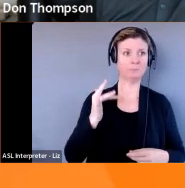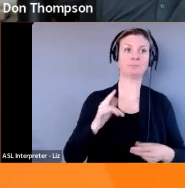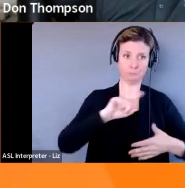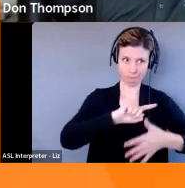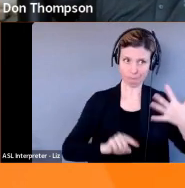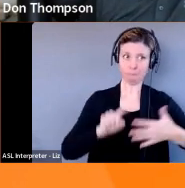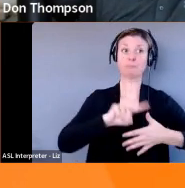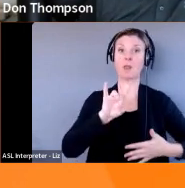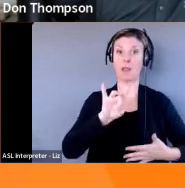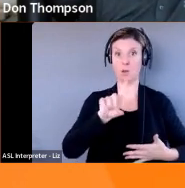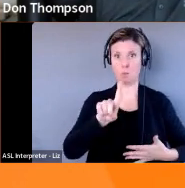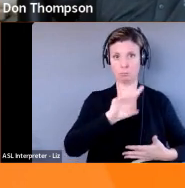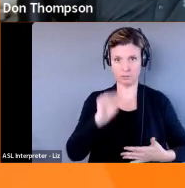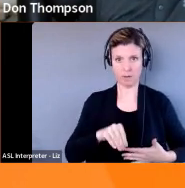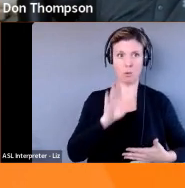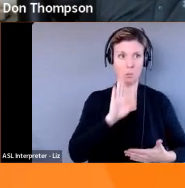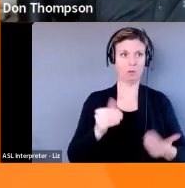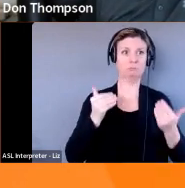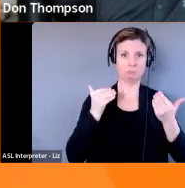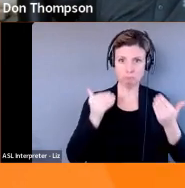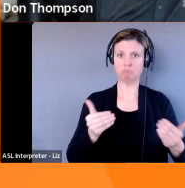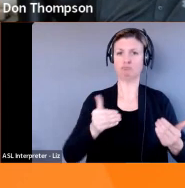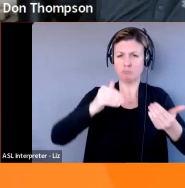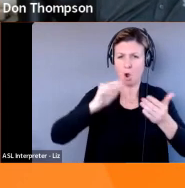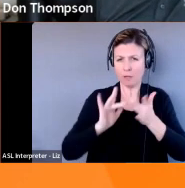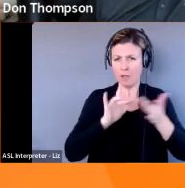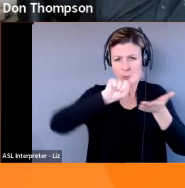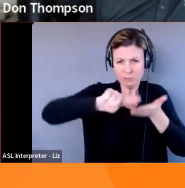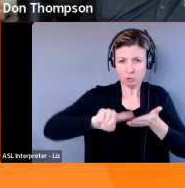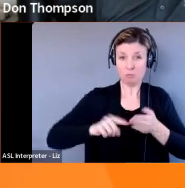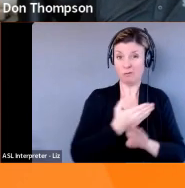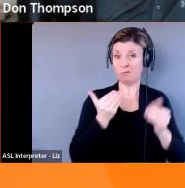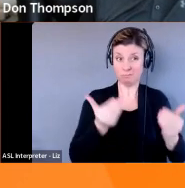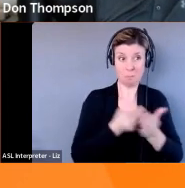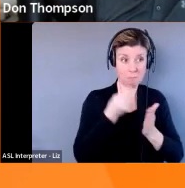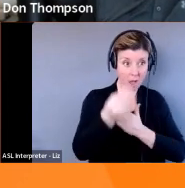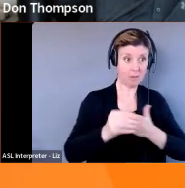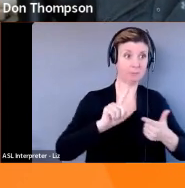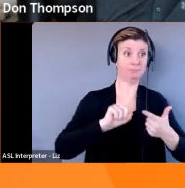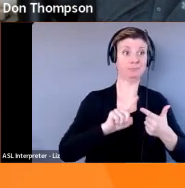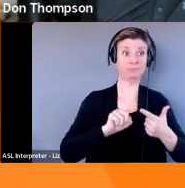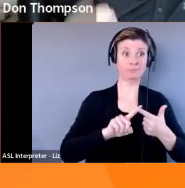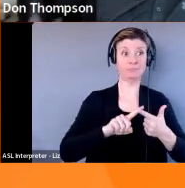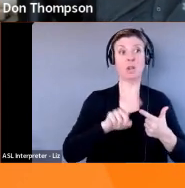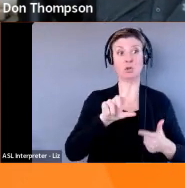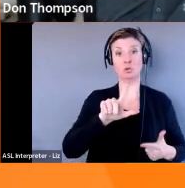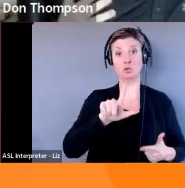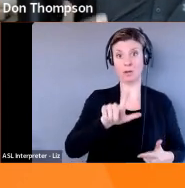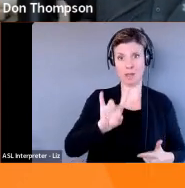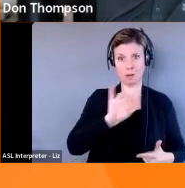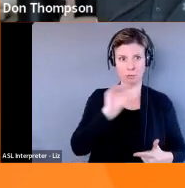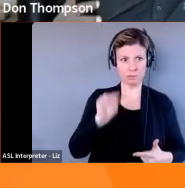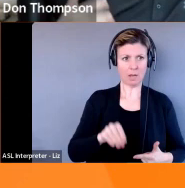shoppers are using mobile phones while in a physical store to look up discounts, compare prices, and read product reviews. And so if you have a product